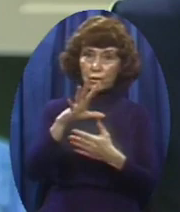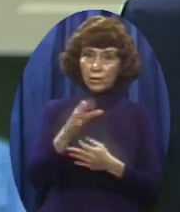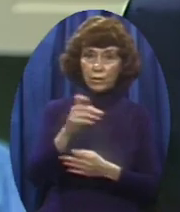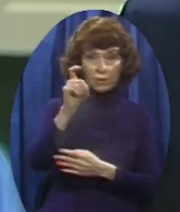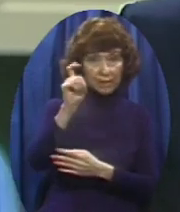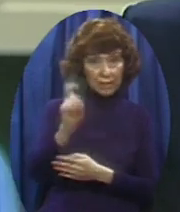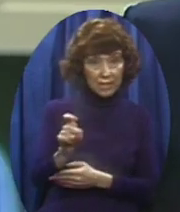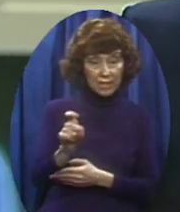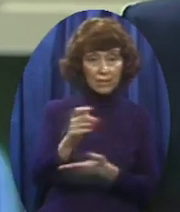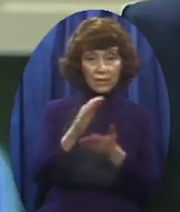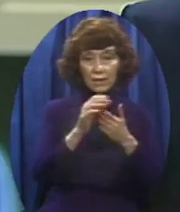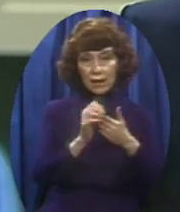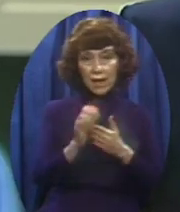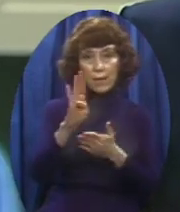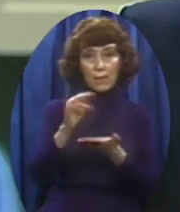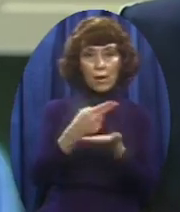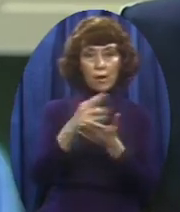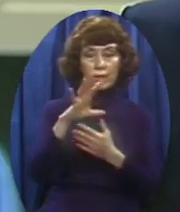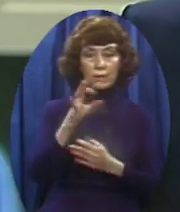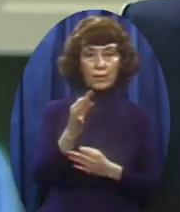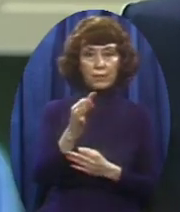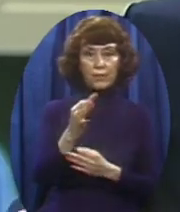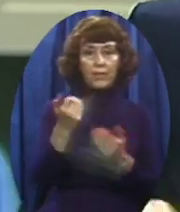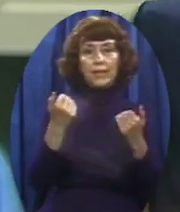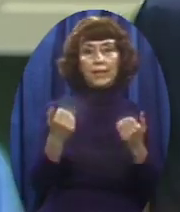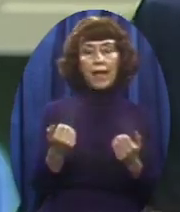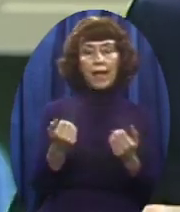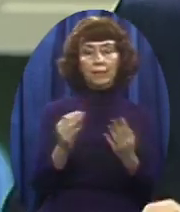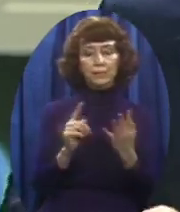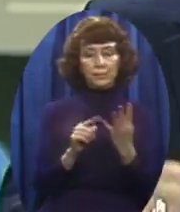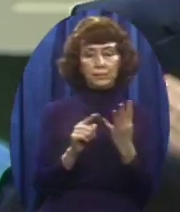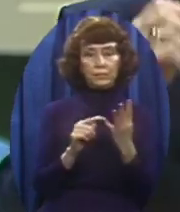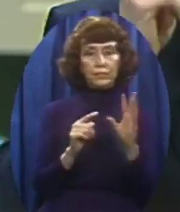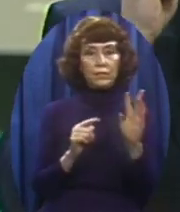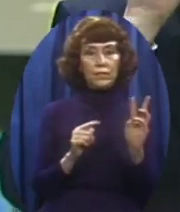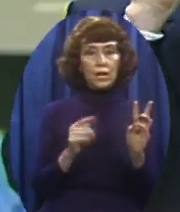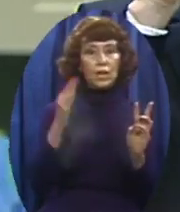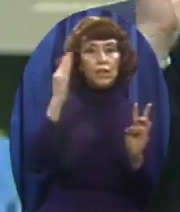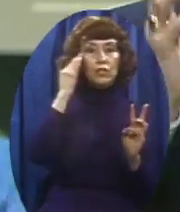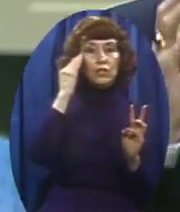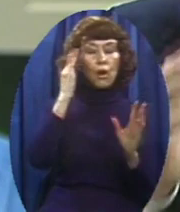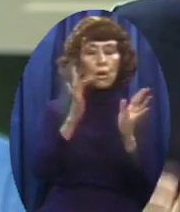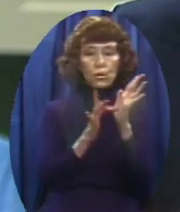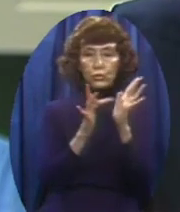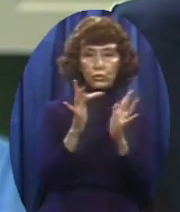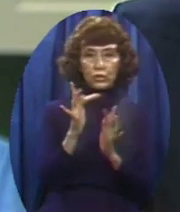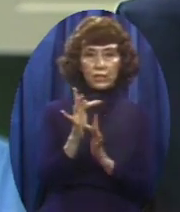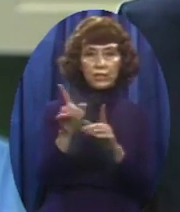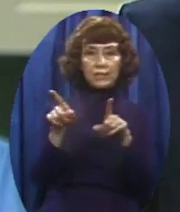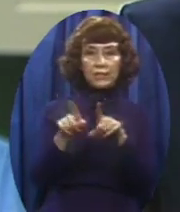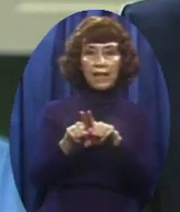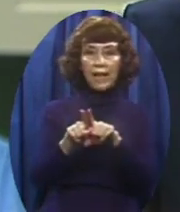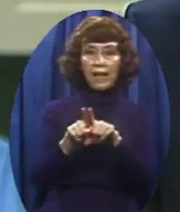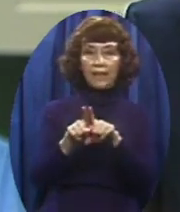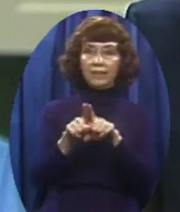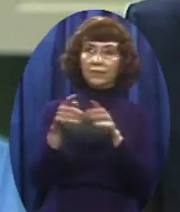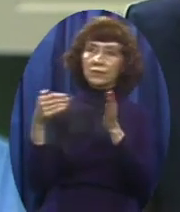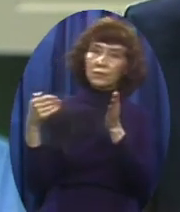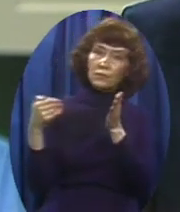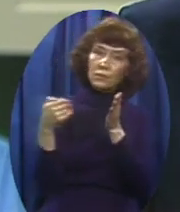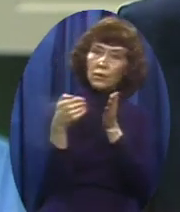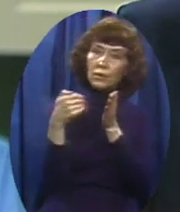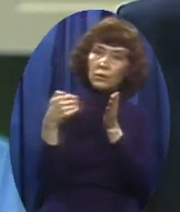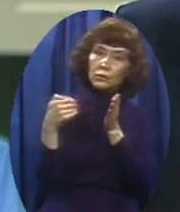what about getting to know Christ intimately? What about getting to know Him as an intimate person? Ephesians